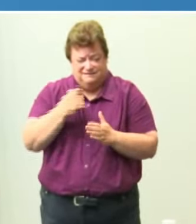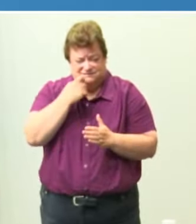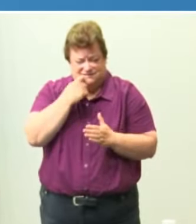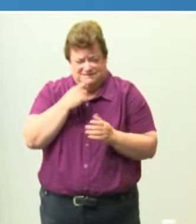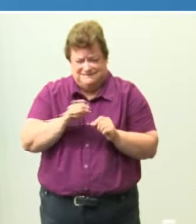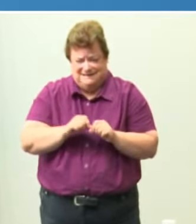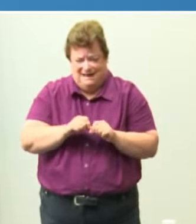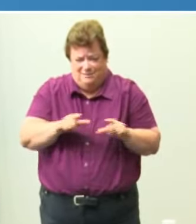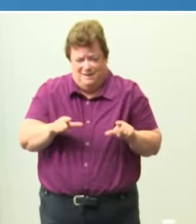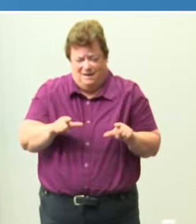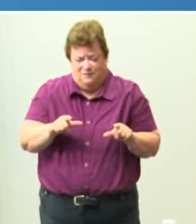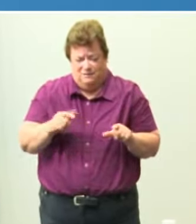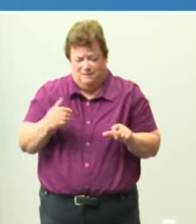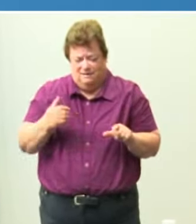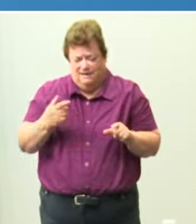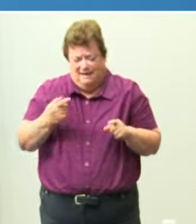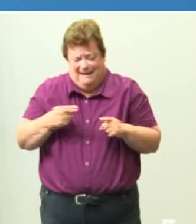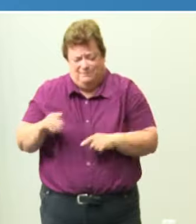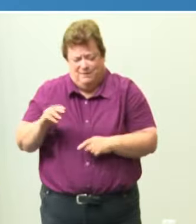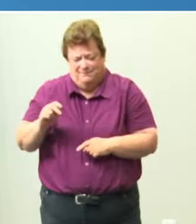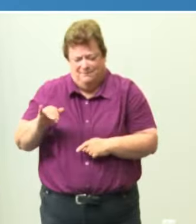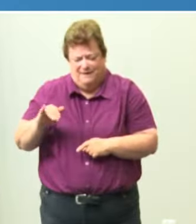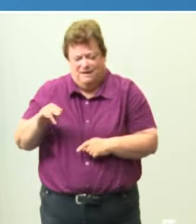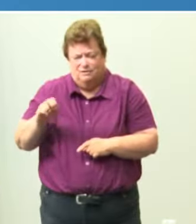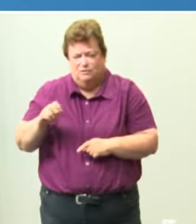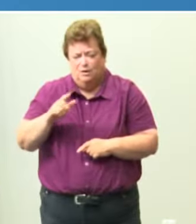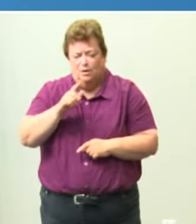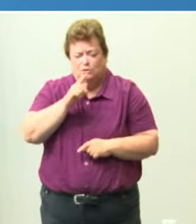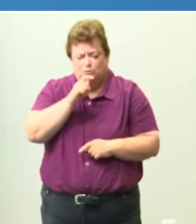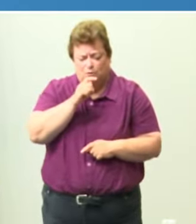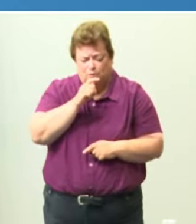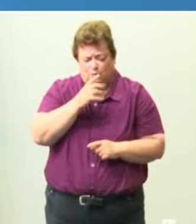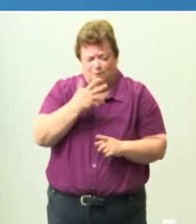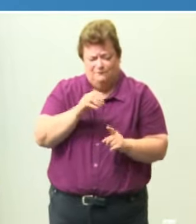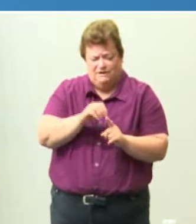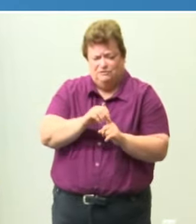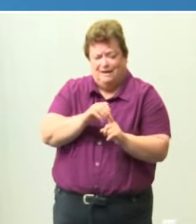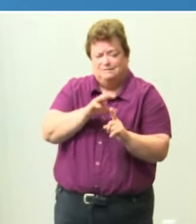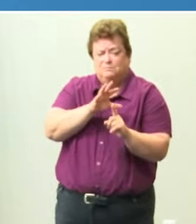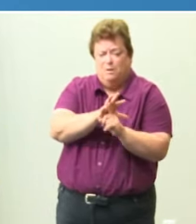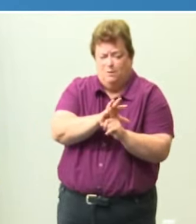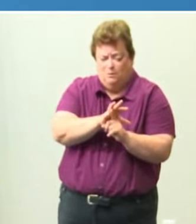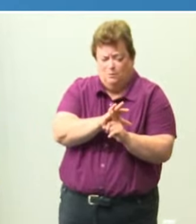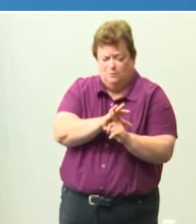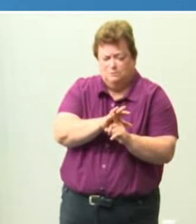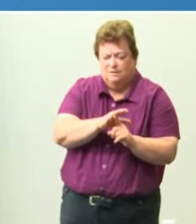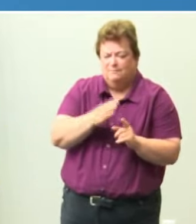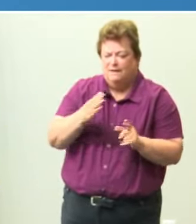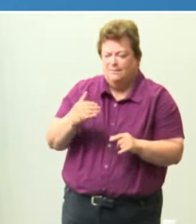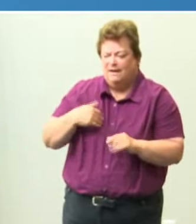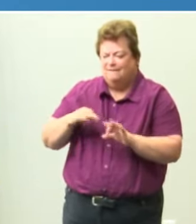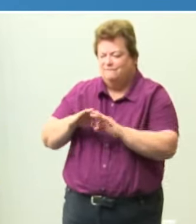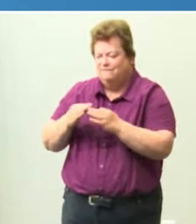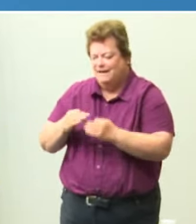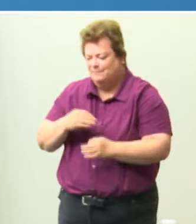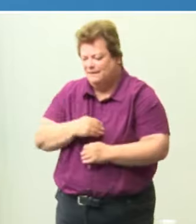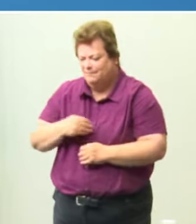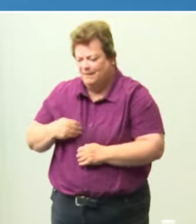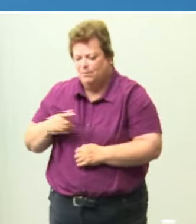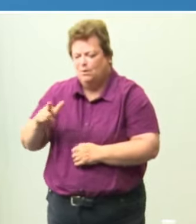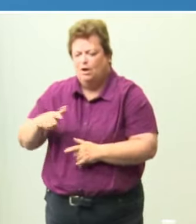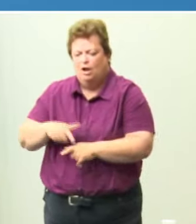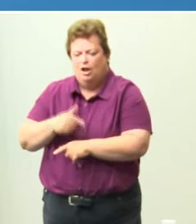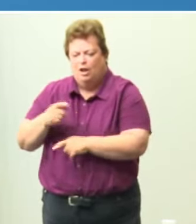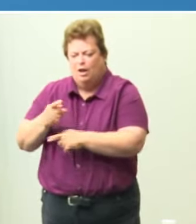in May or June was, so patients who have had an exposure, so they have a family member, they live in long-term care and so